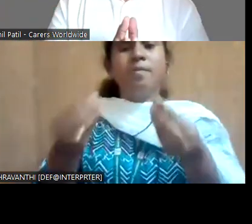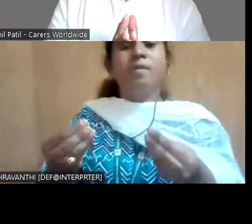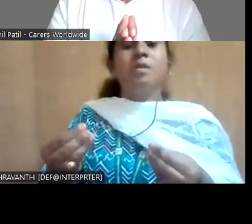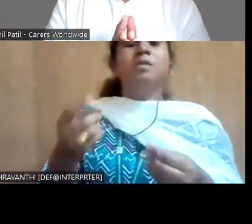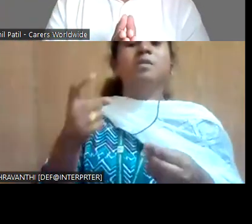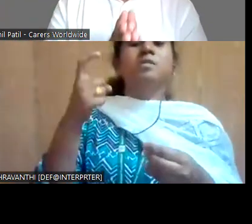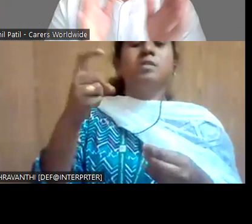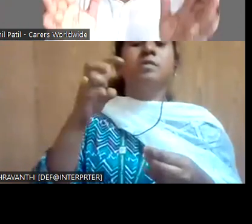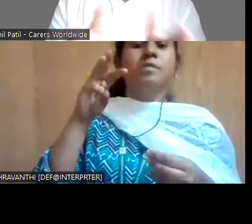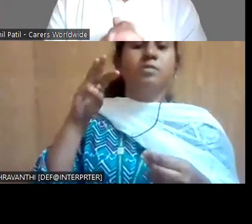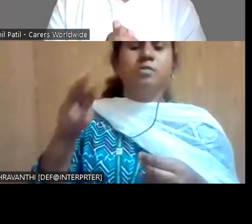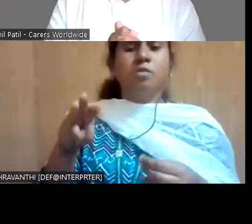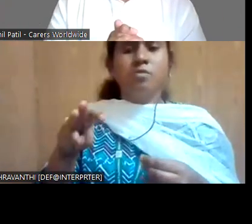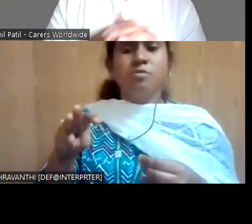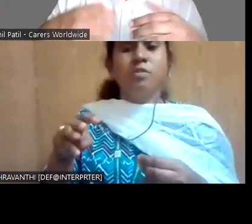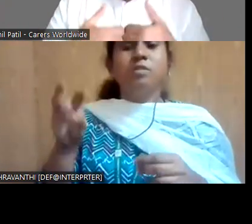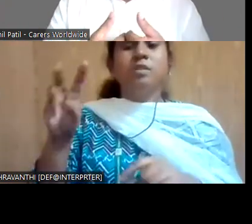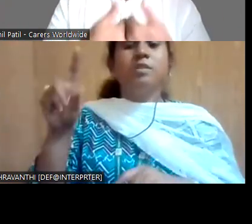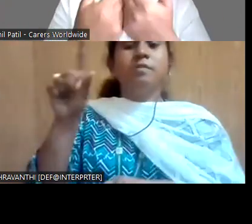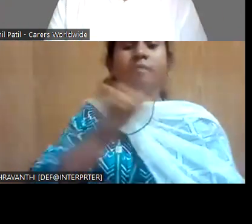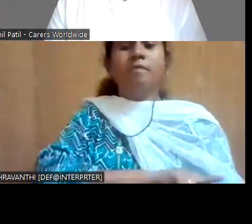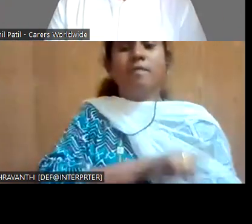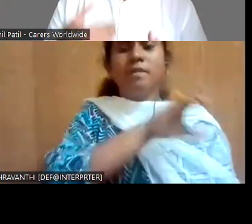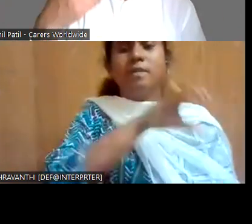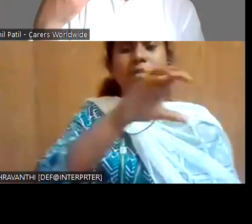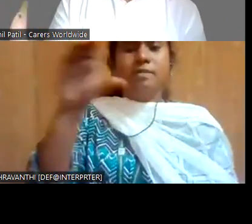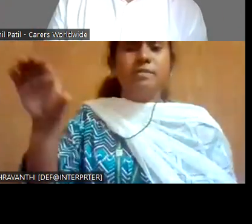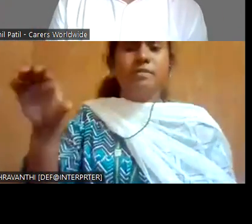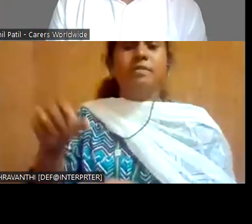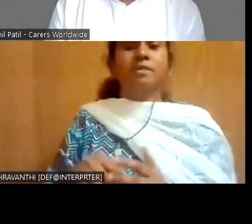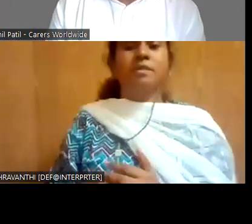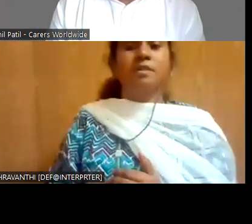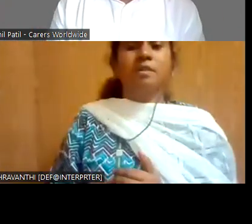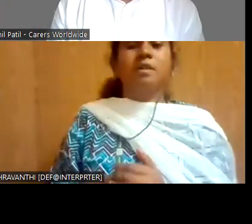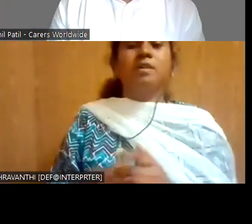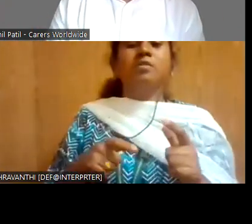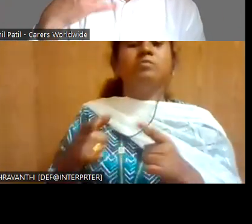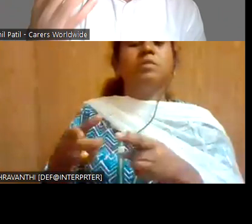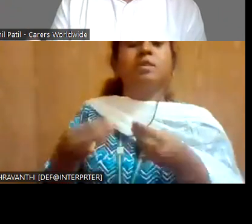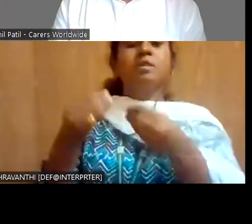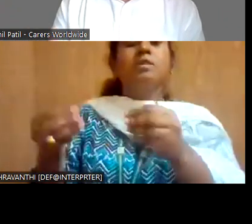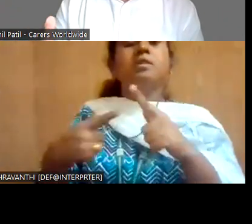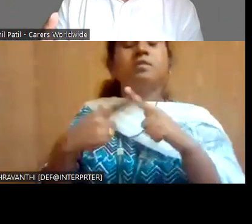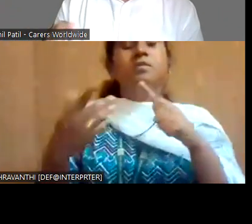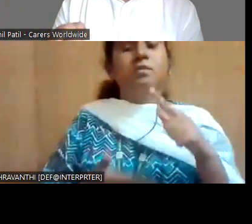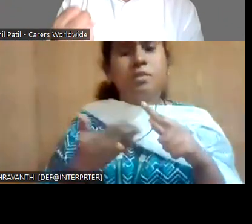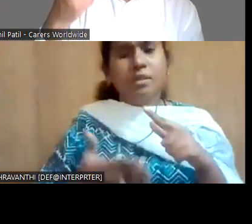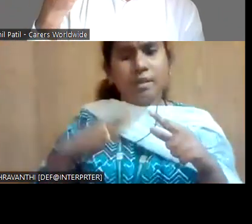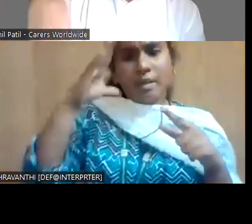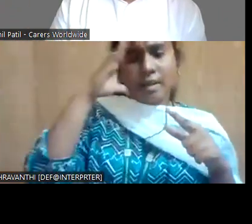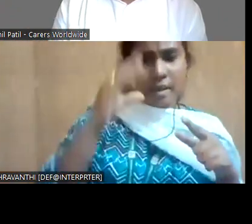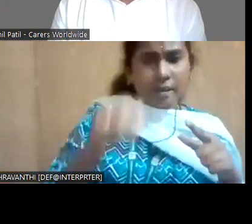group across the state in 31 districts. And we have been commissioned to provide the training for their village rehabilitation